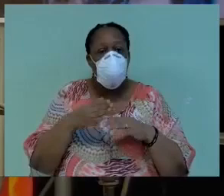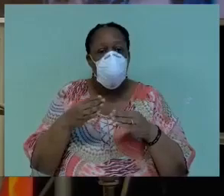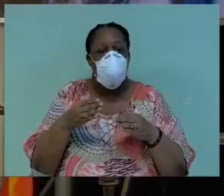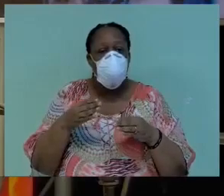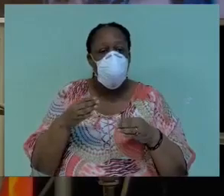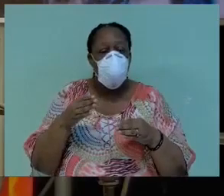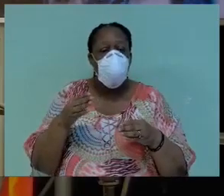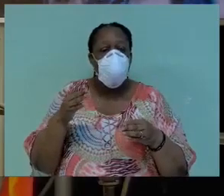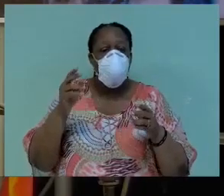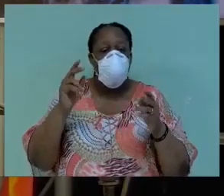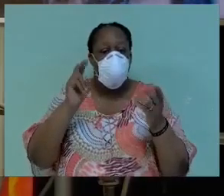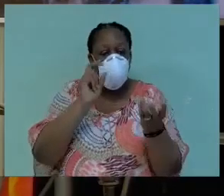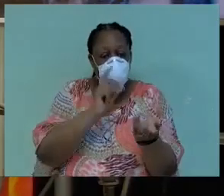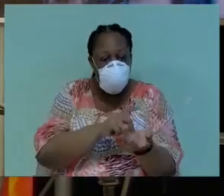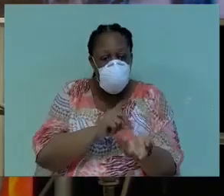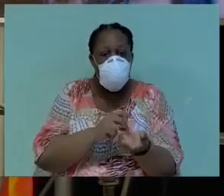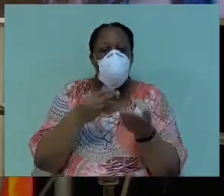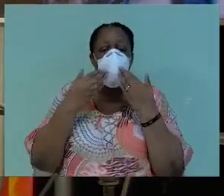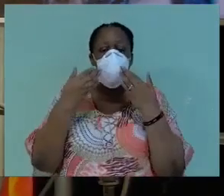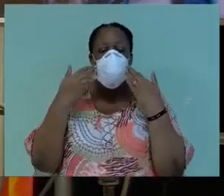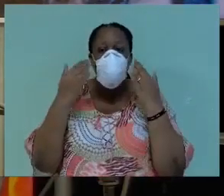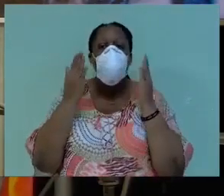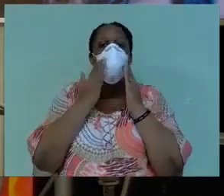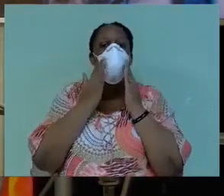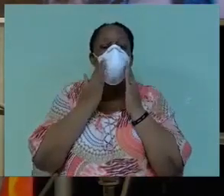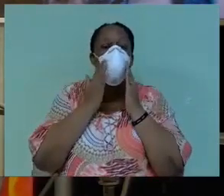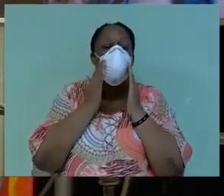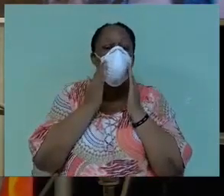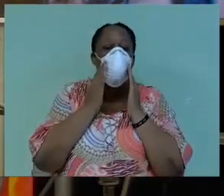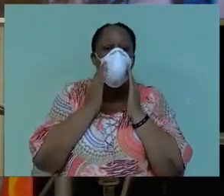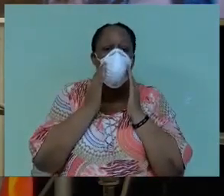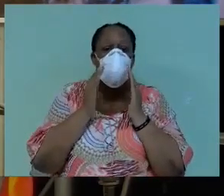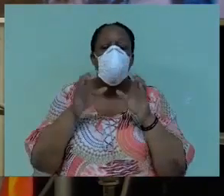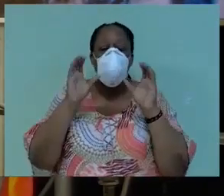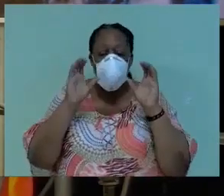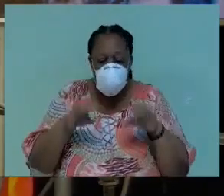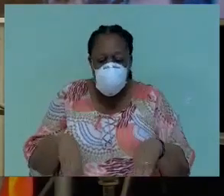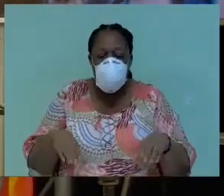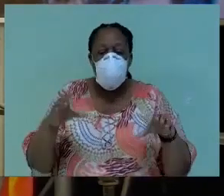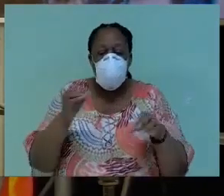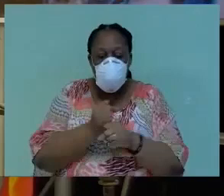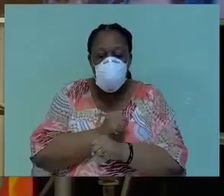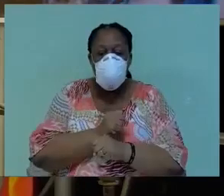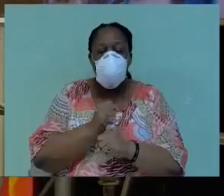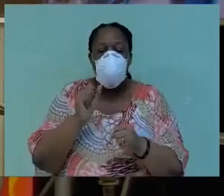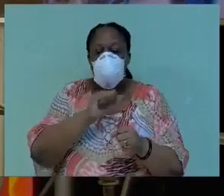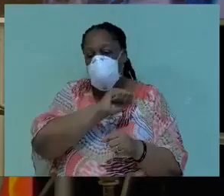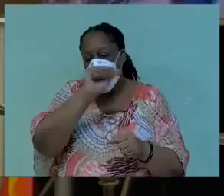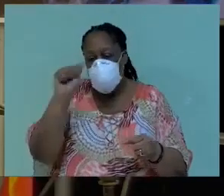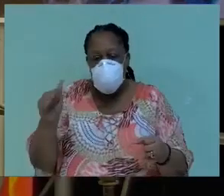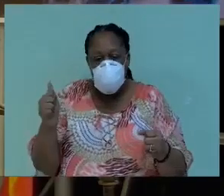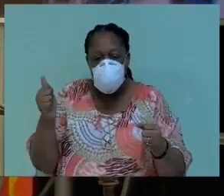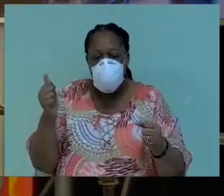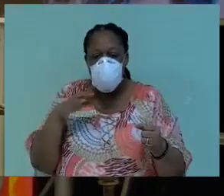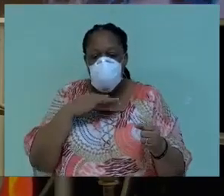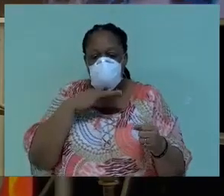general public and you keep it on for a prolonged period of time, yes, you can have CO2 buildup. Yes, you can have decreased oxygen